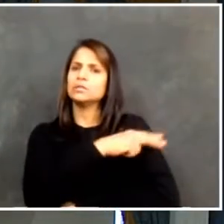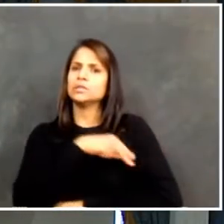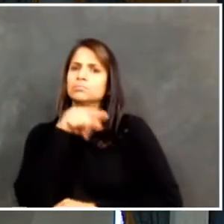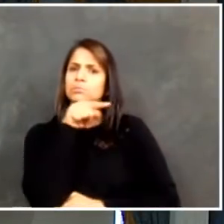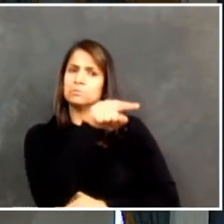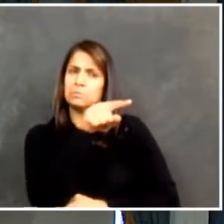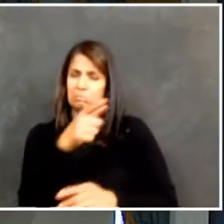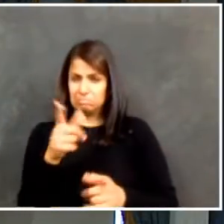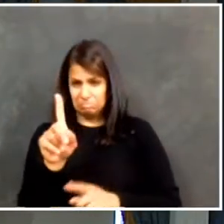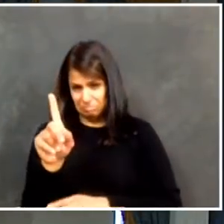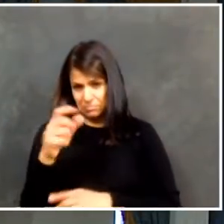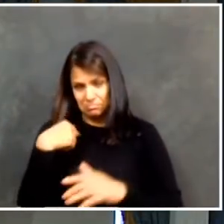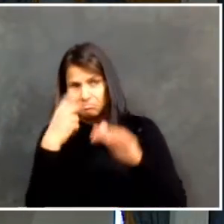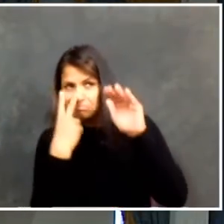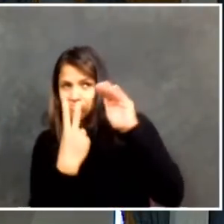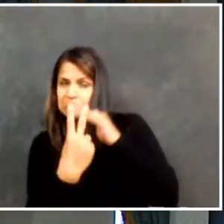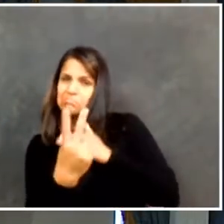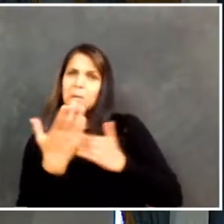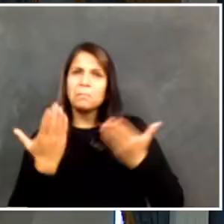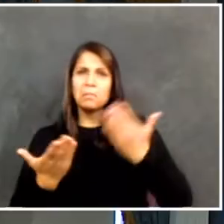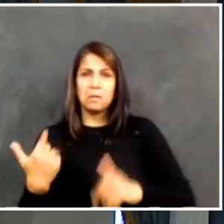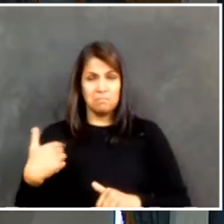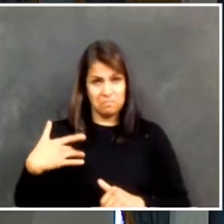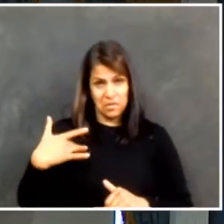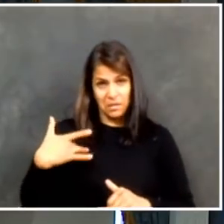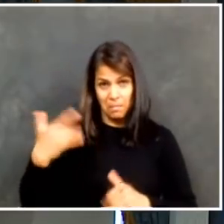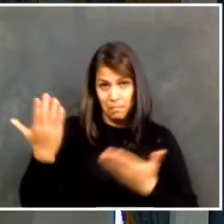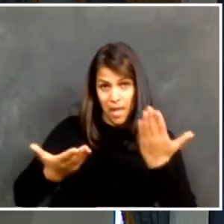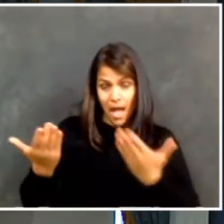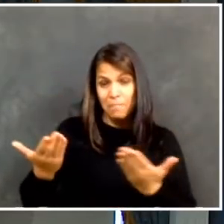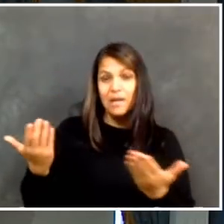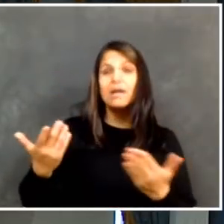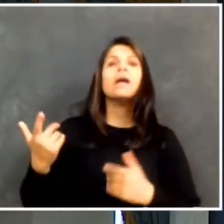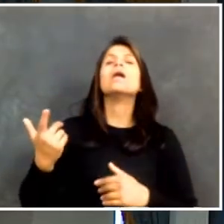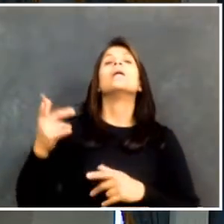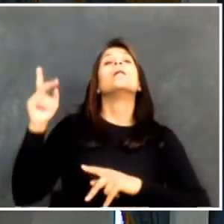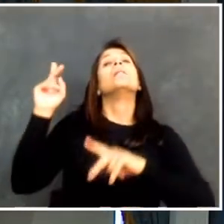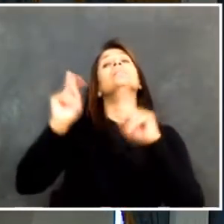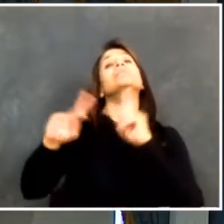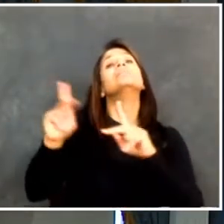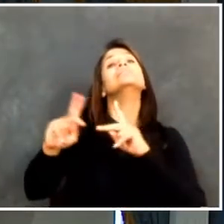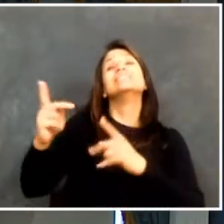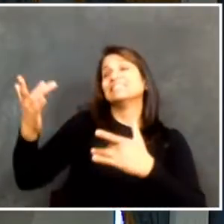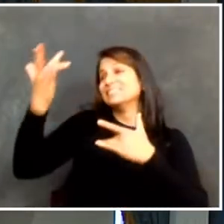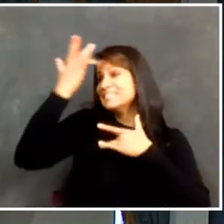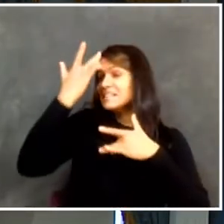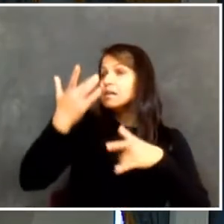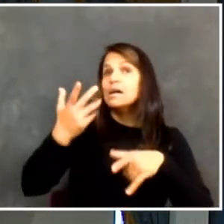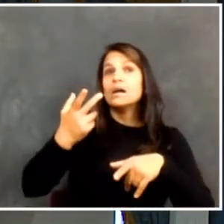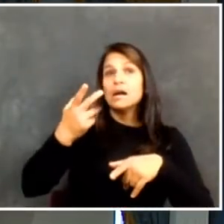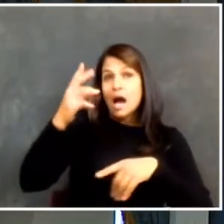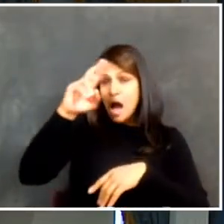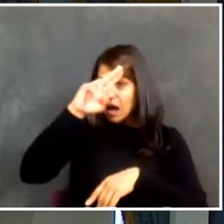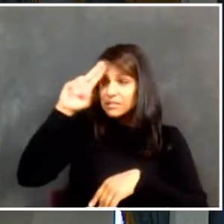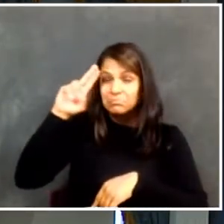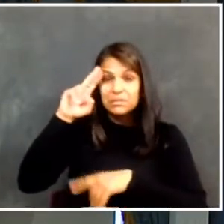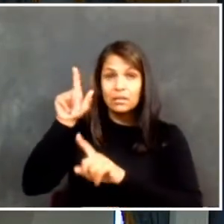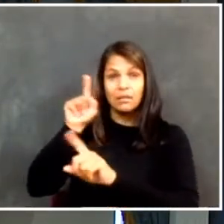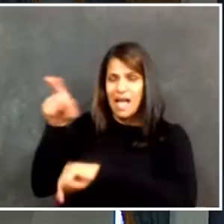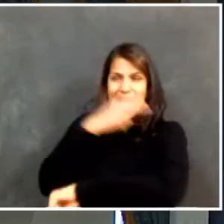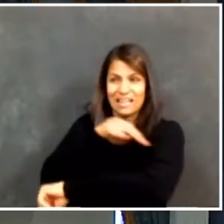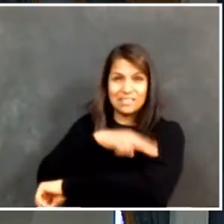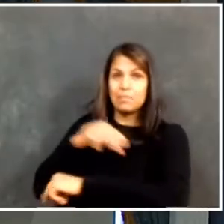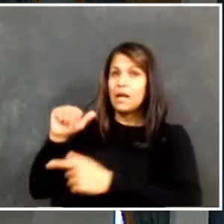yet that big percentage of people still weren't getting tested in hospitals. And then just lastly, on your announcement yesterday on